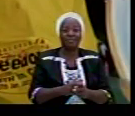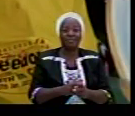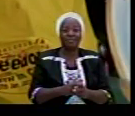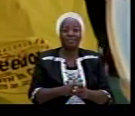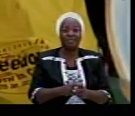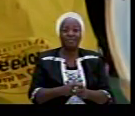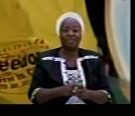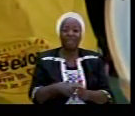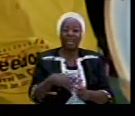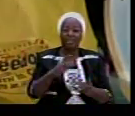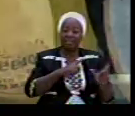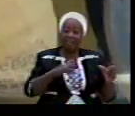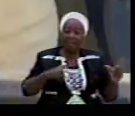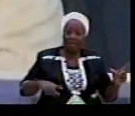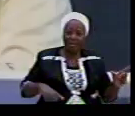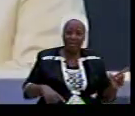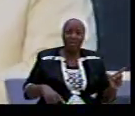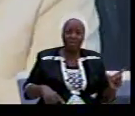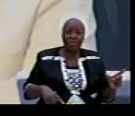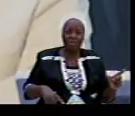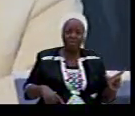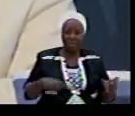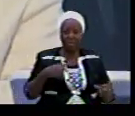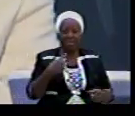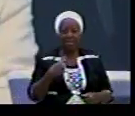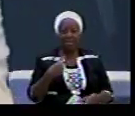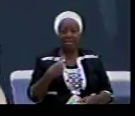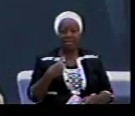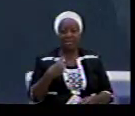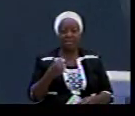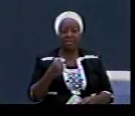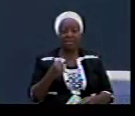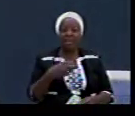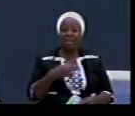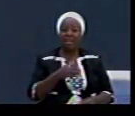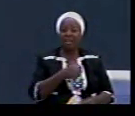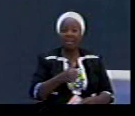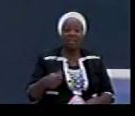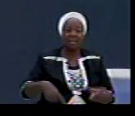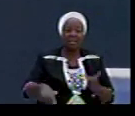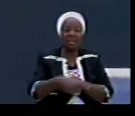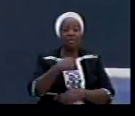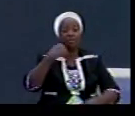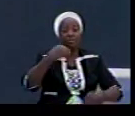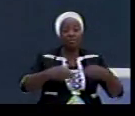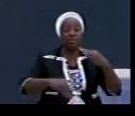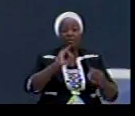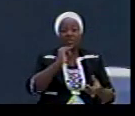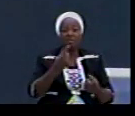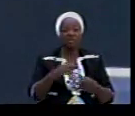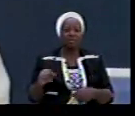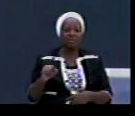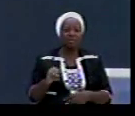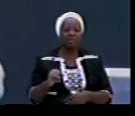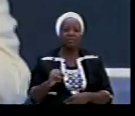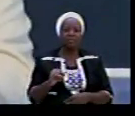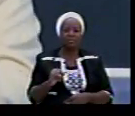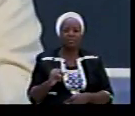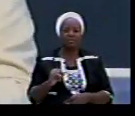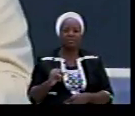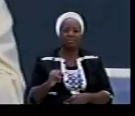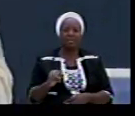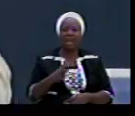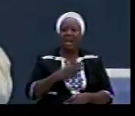The Lord says, a day of judgment is coming. And the